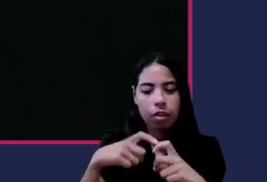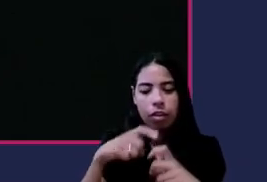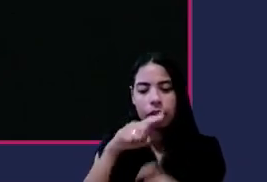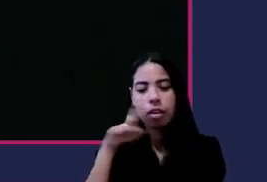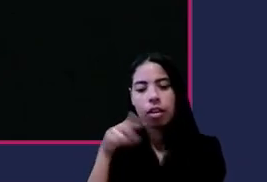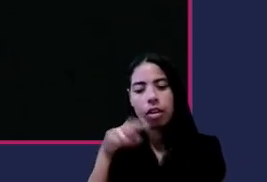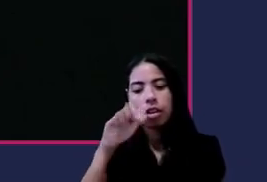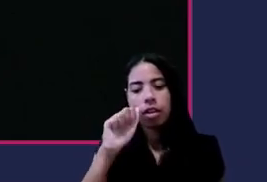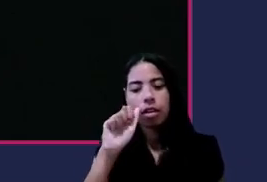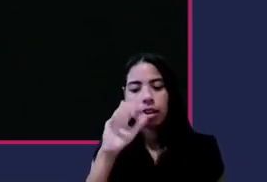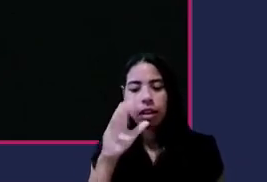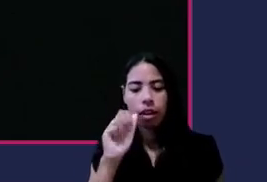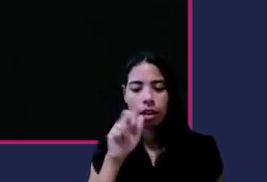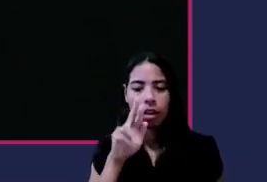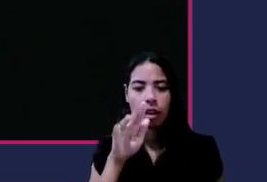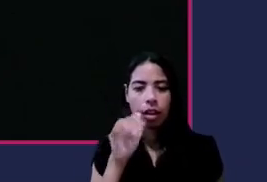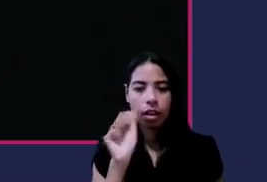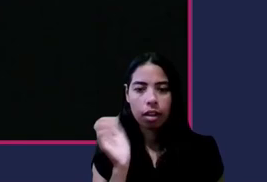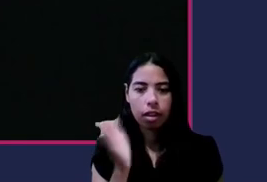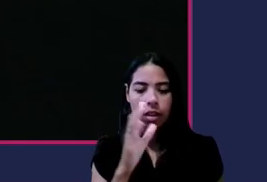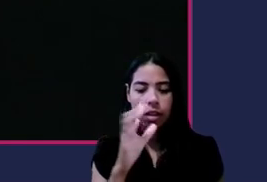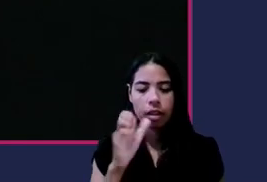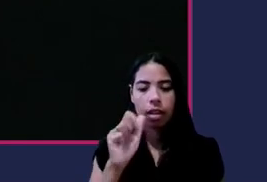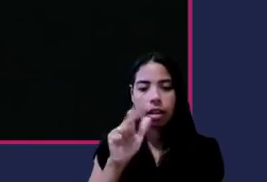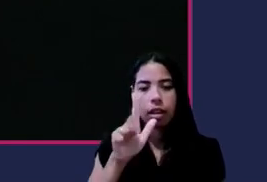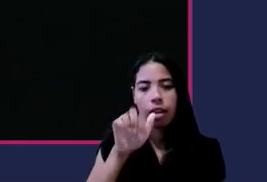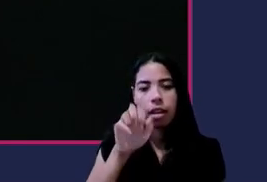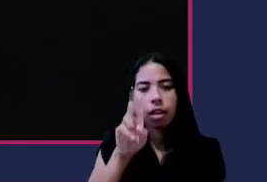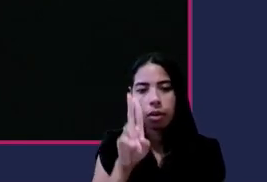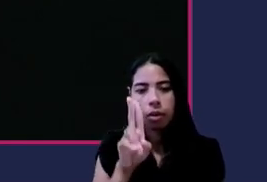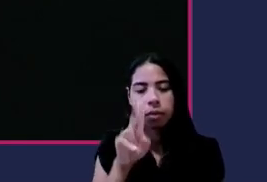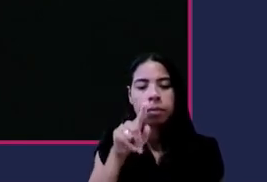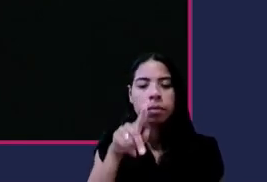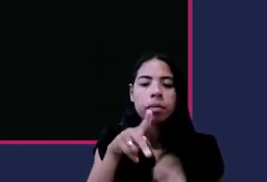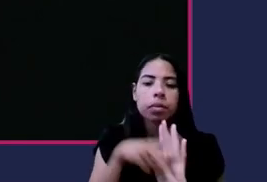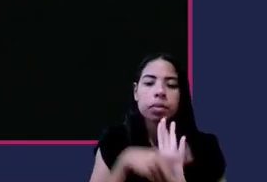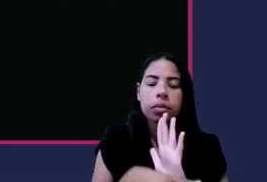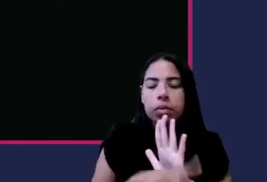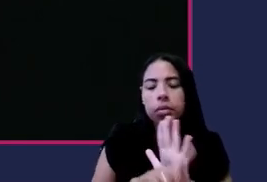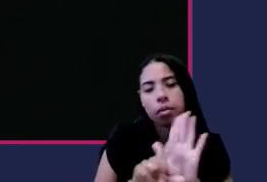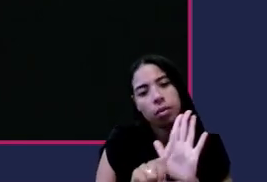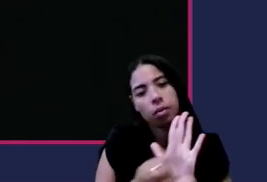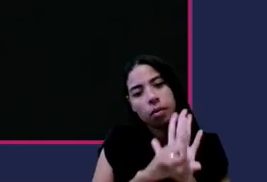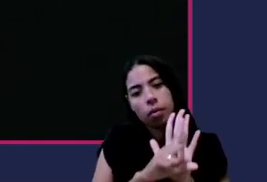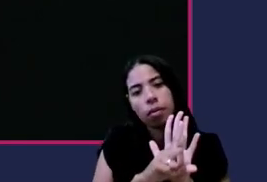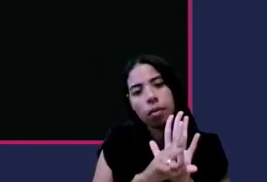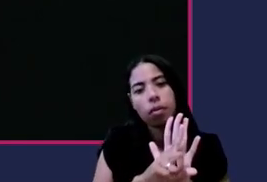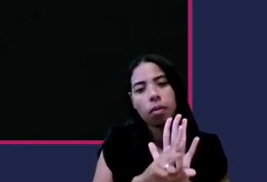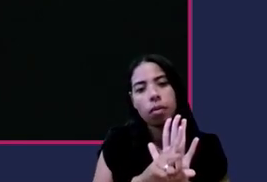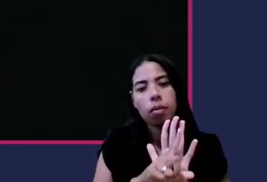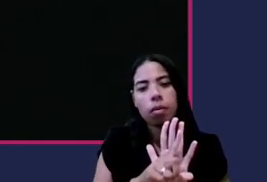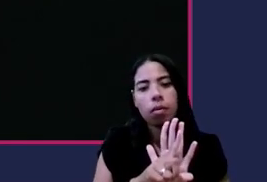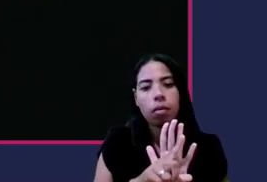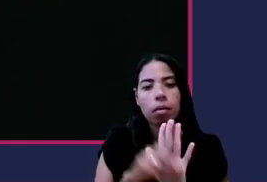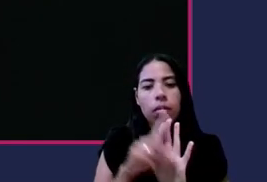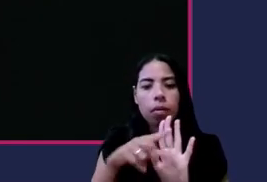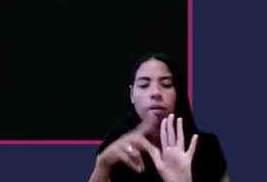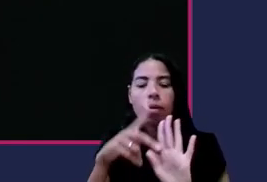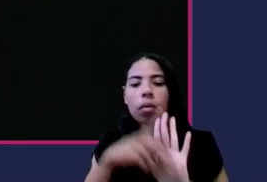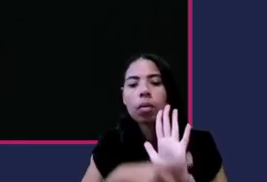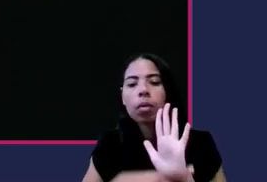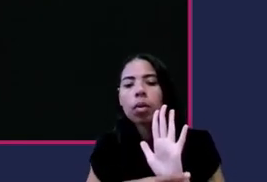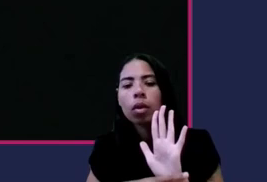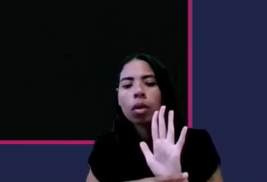our second doctor in this valuable group, one of the bills